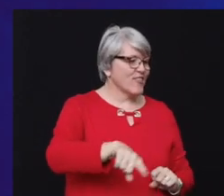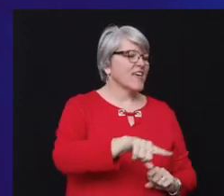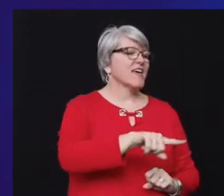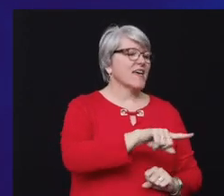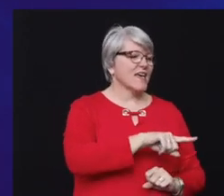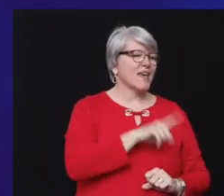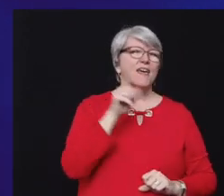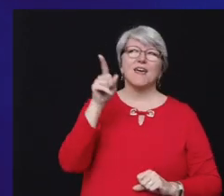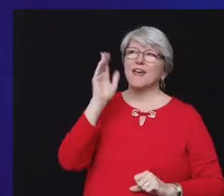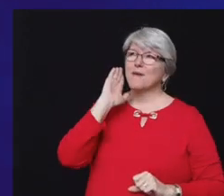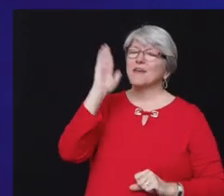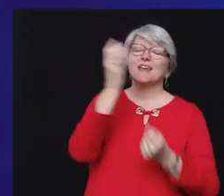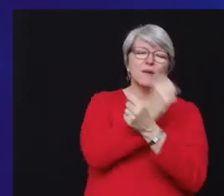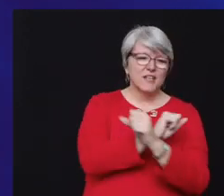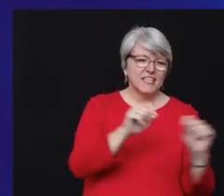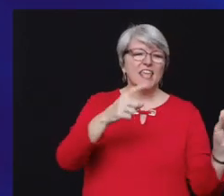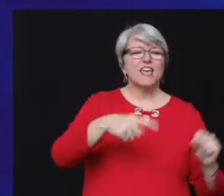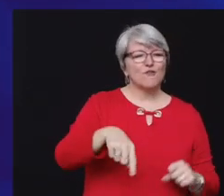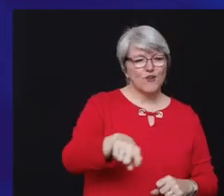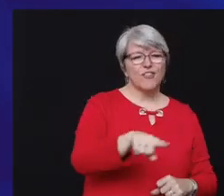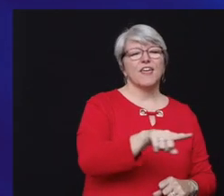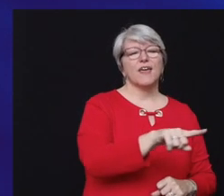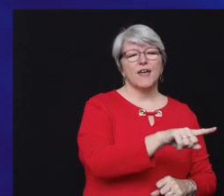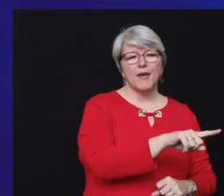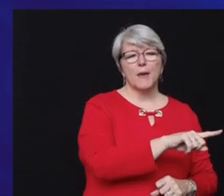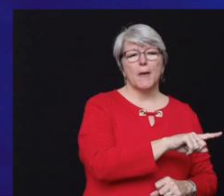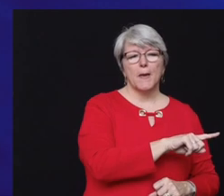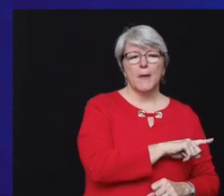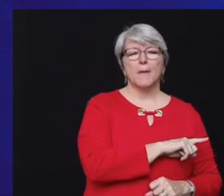deliver them. He will deliver them.